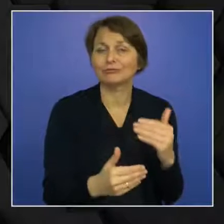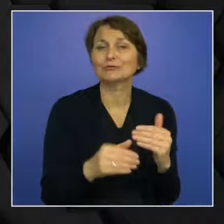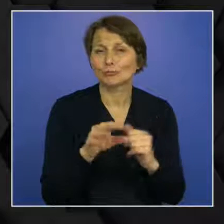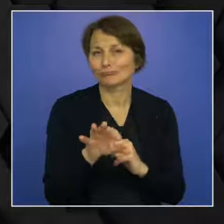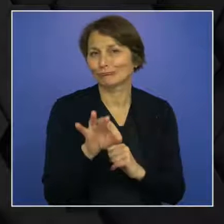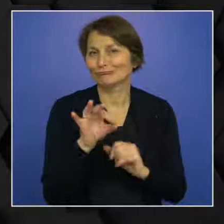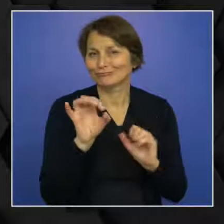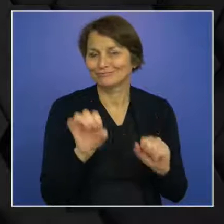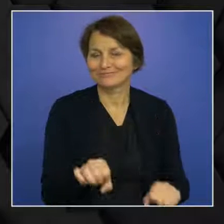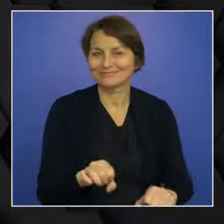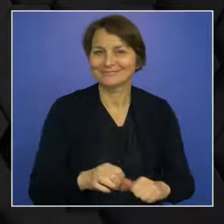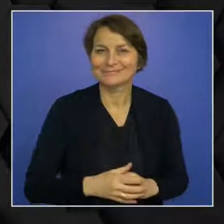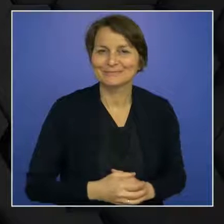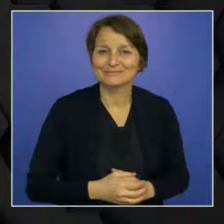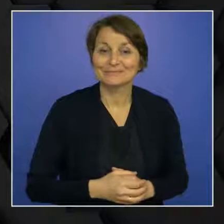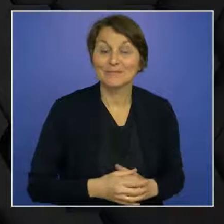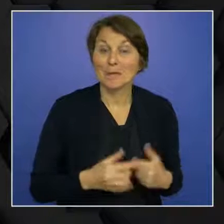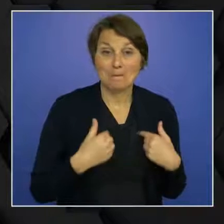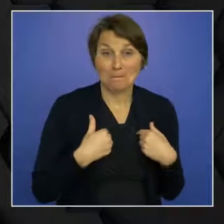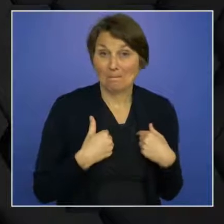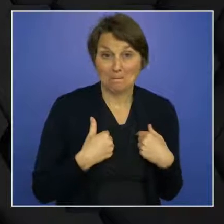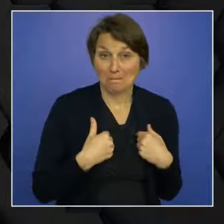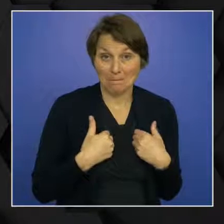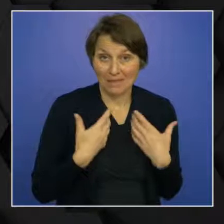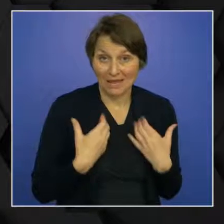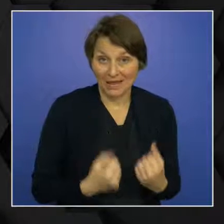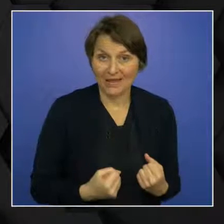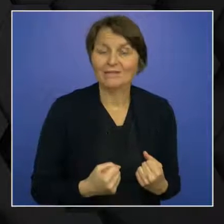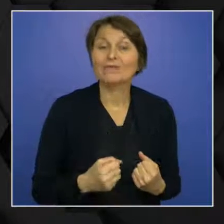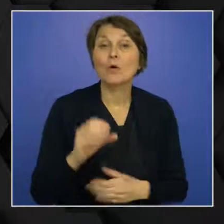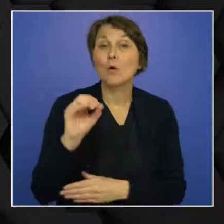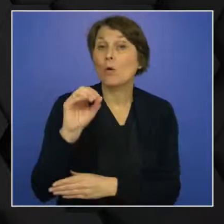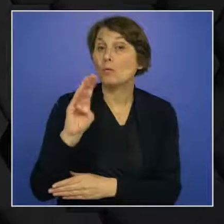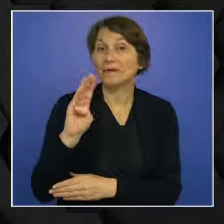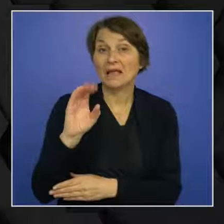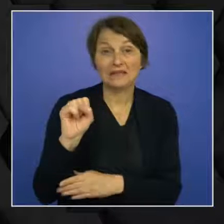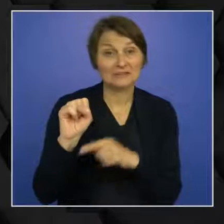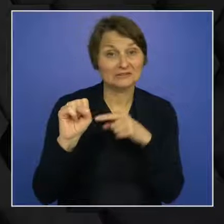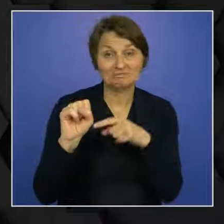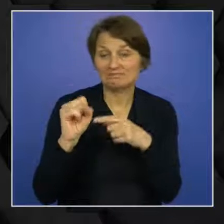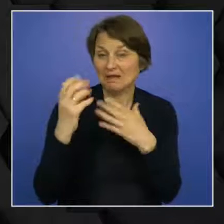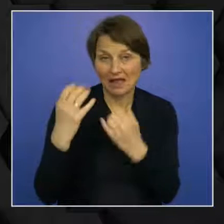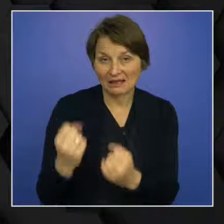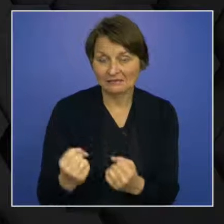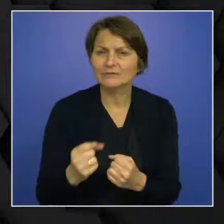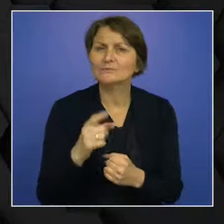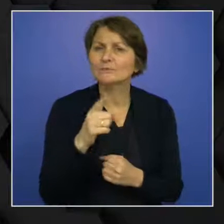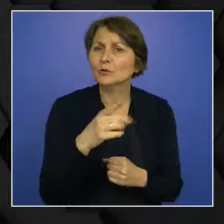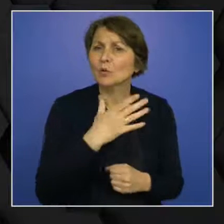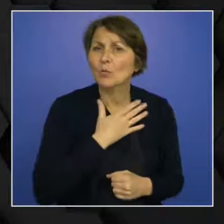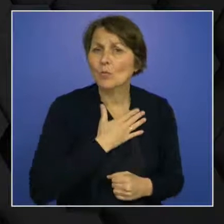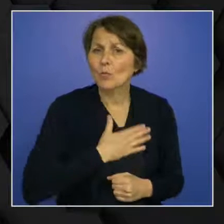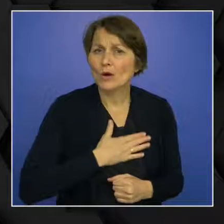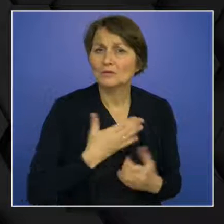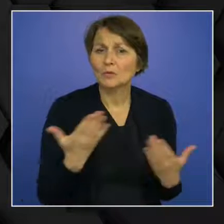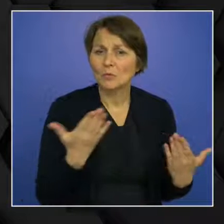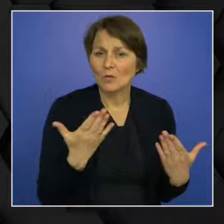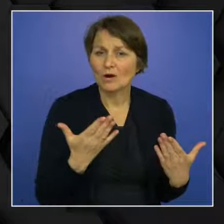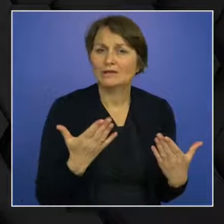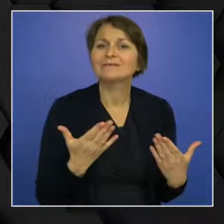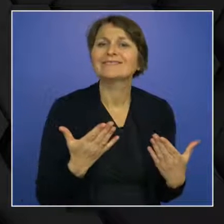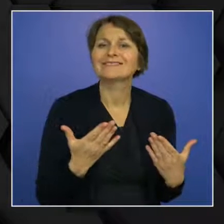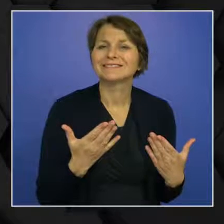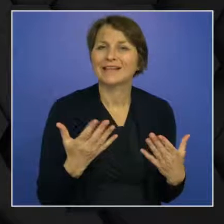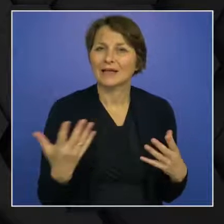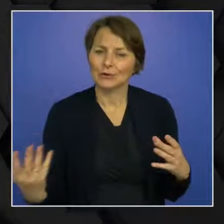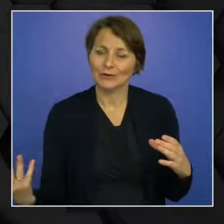But I don't have it, and systems like OBS don't have it. So you want to have that it encodes the